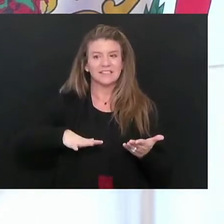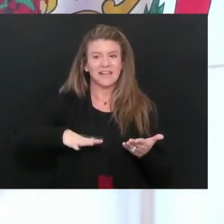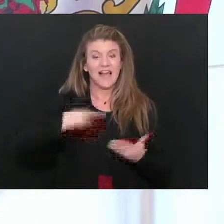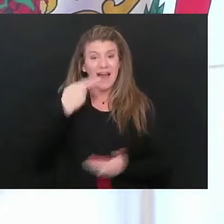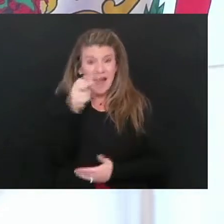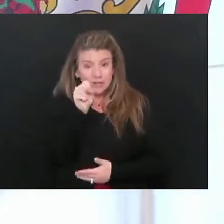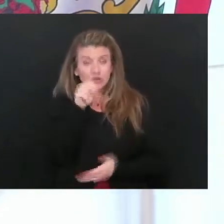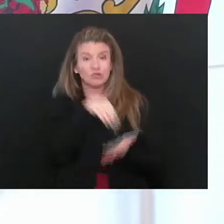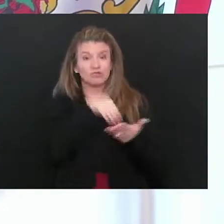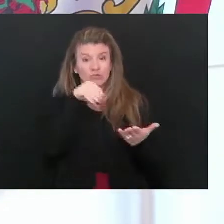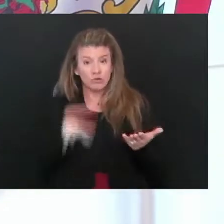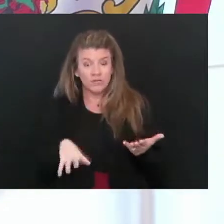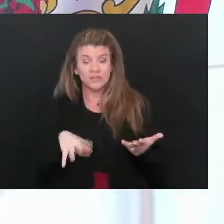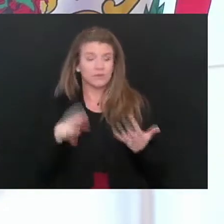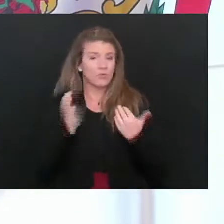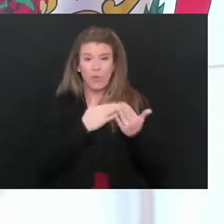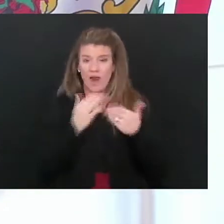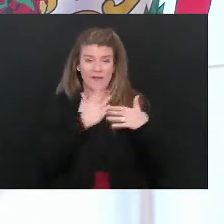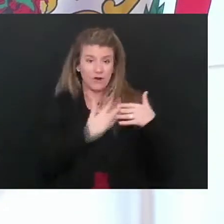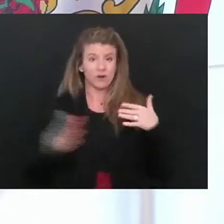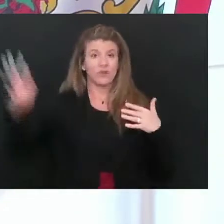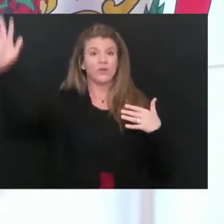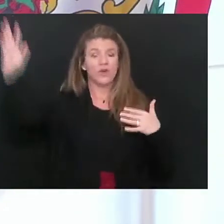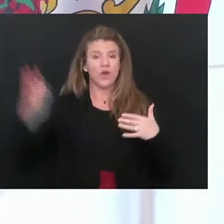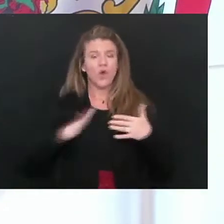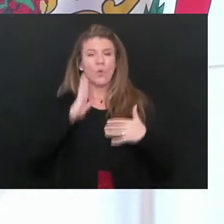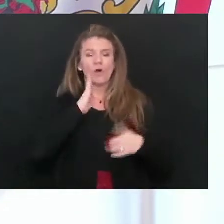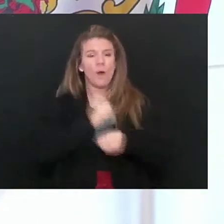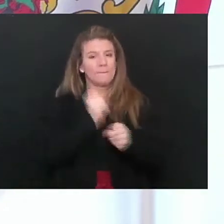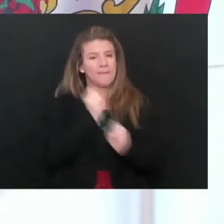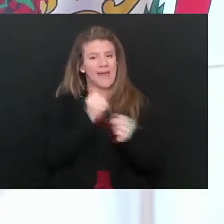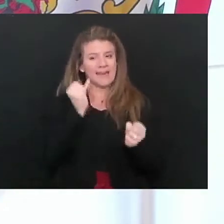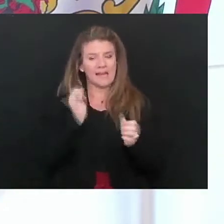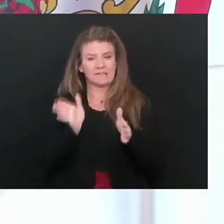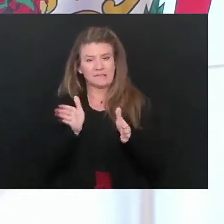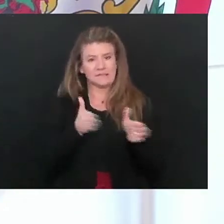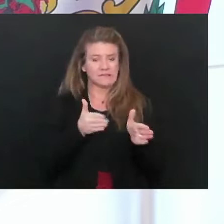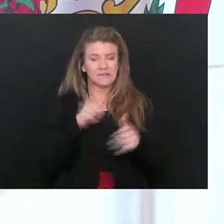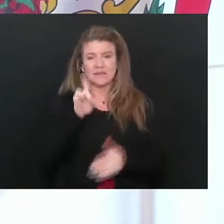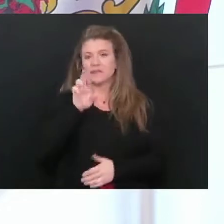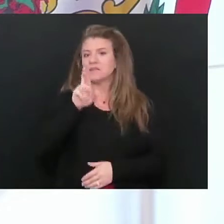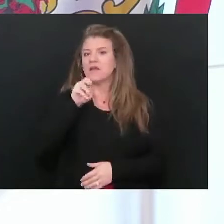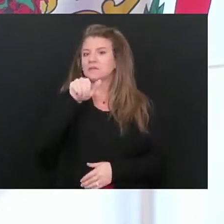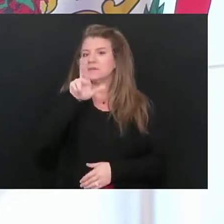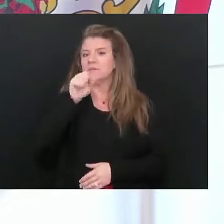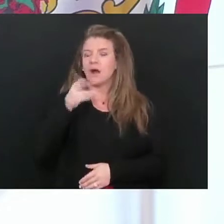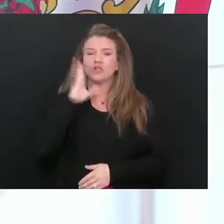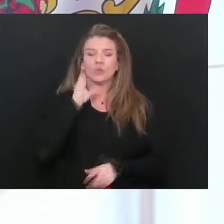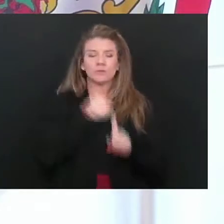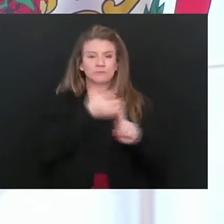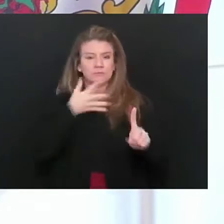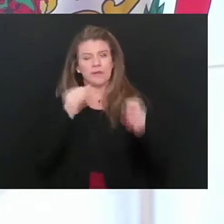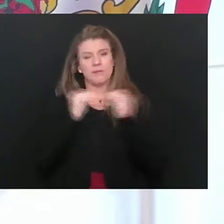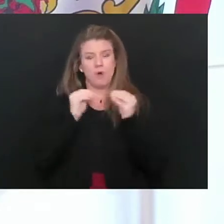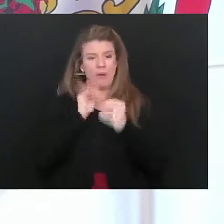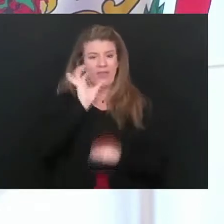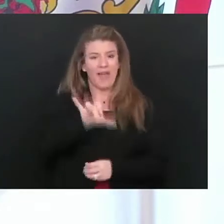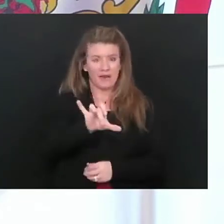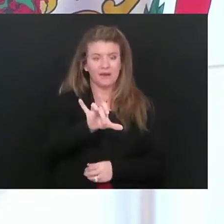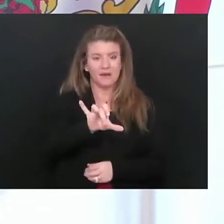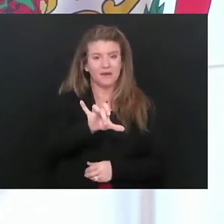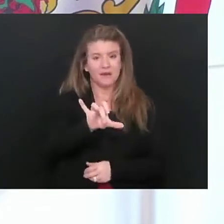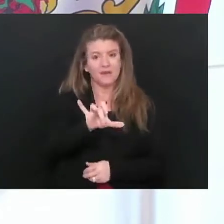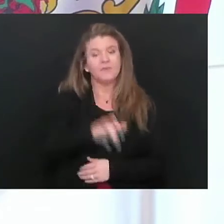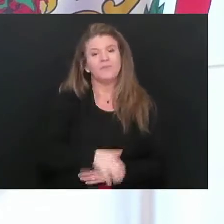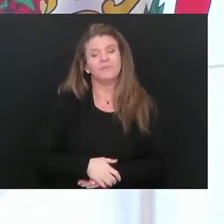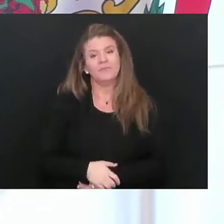high school students and whatever. We're going to make a real move on that. Dr. Marsh is going to talk to you about that, and